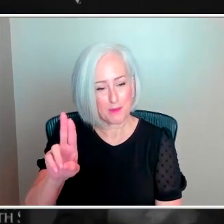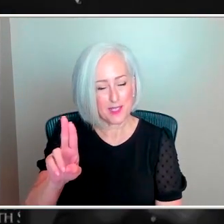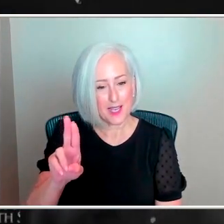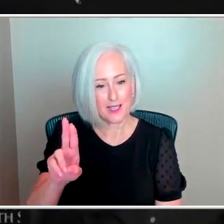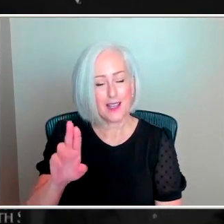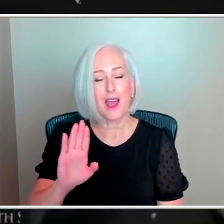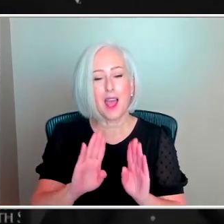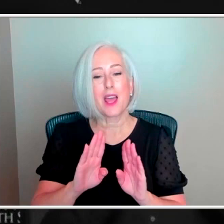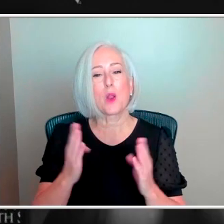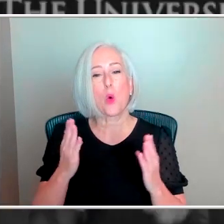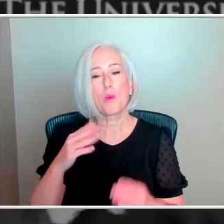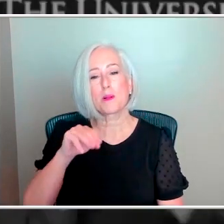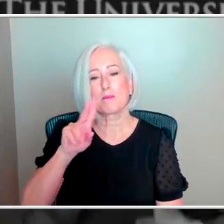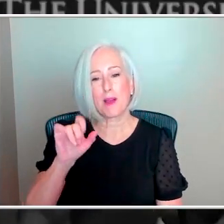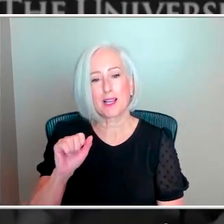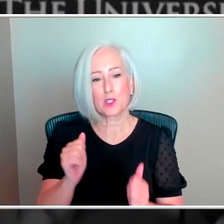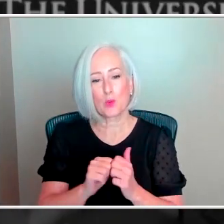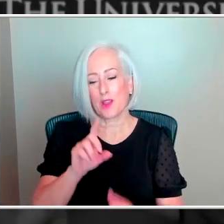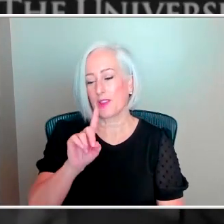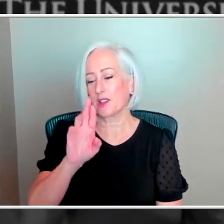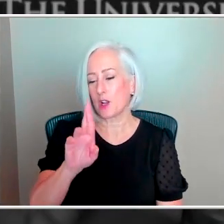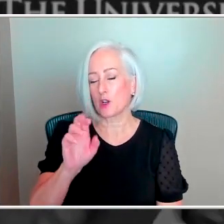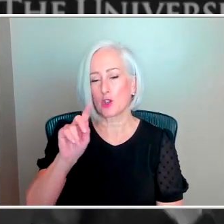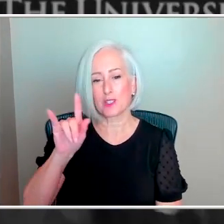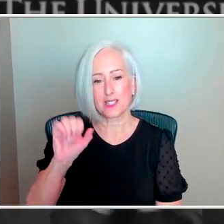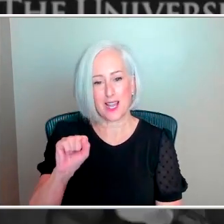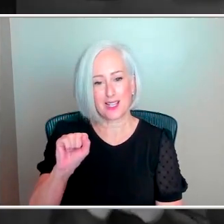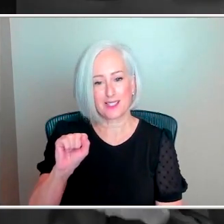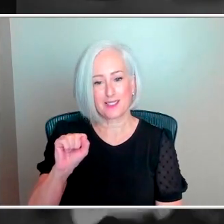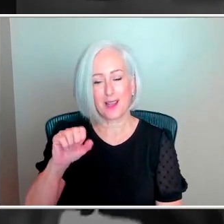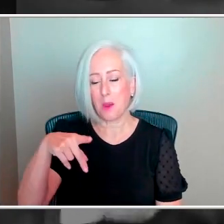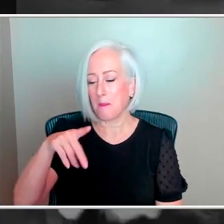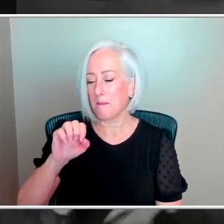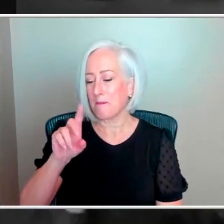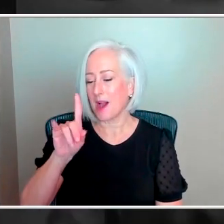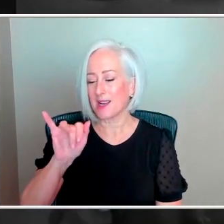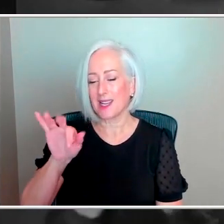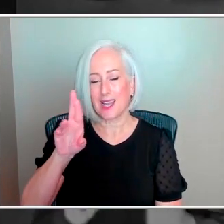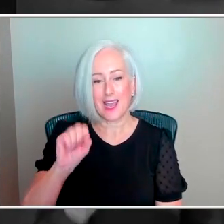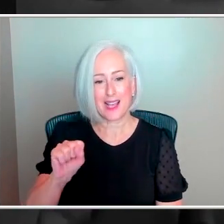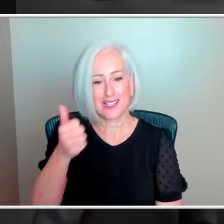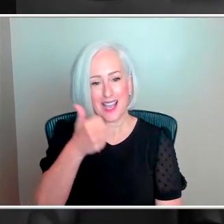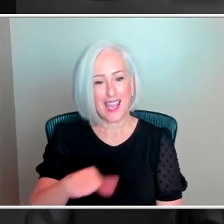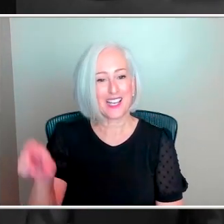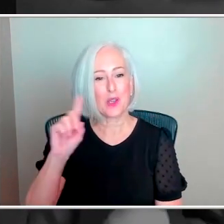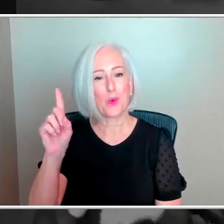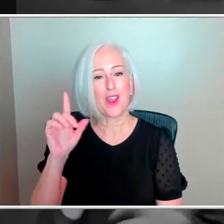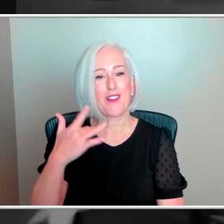Mics with Dr. Stites podcast. Now, everywhere podcasts are available.